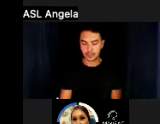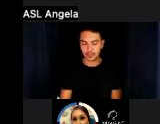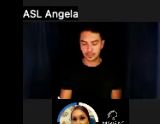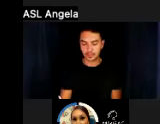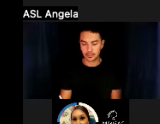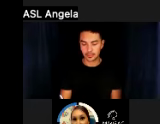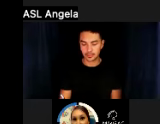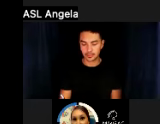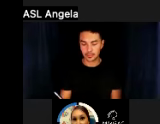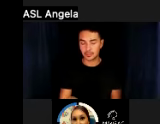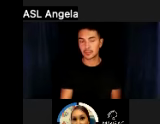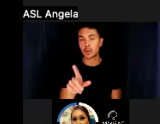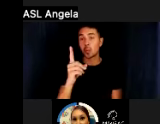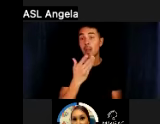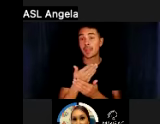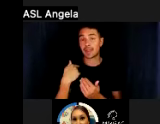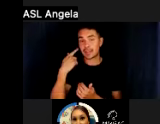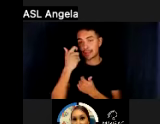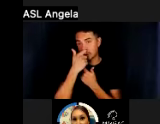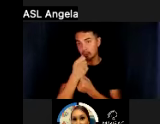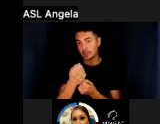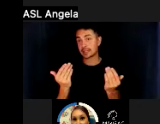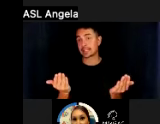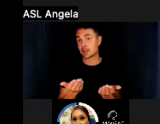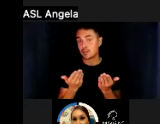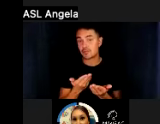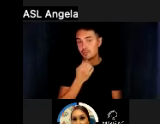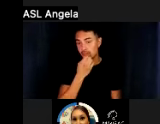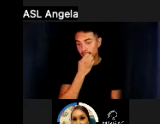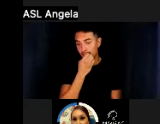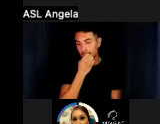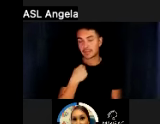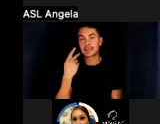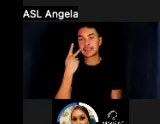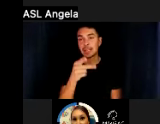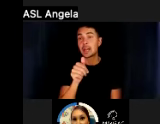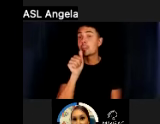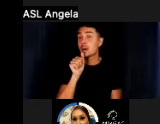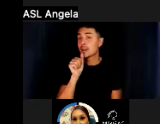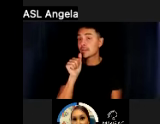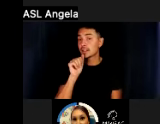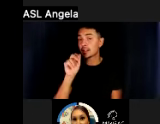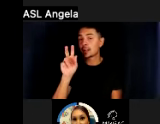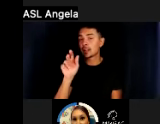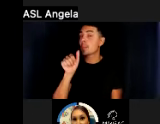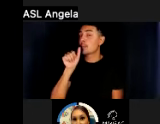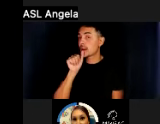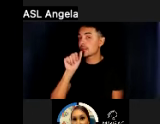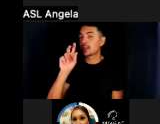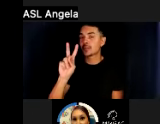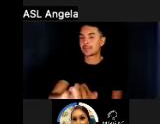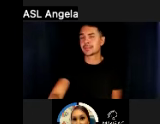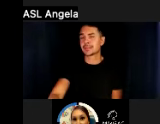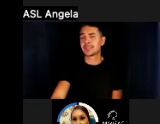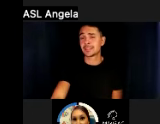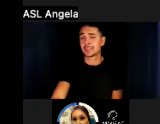One of the things that I think is interesting, even here, I see their private vigilante justice. Even the